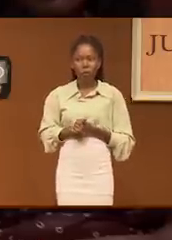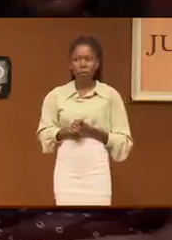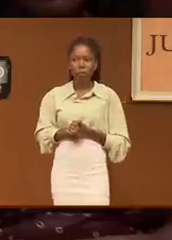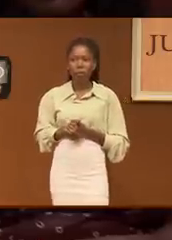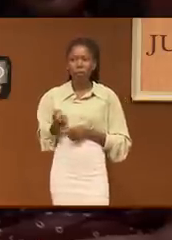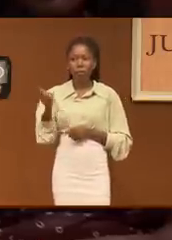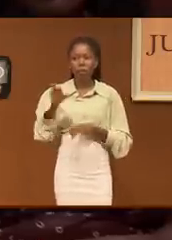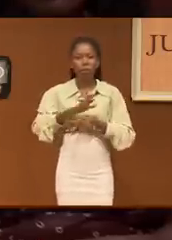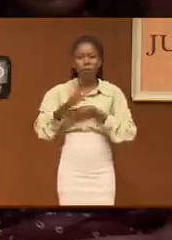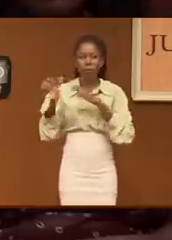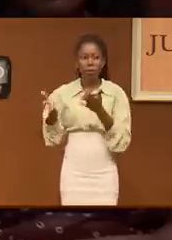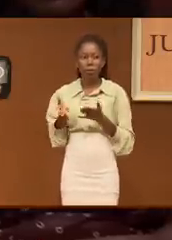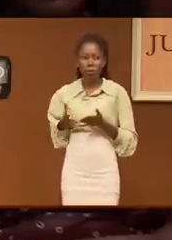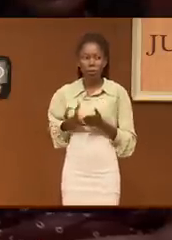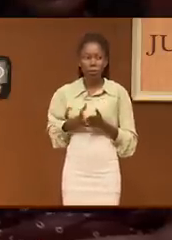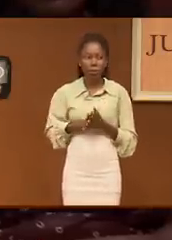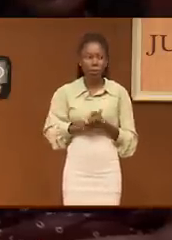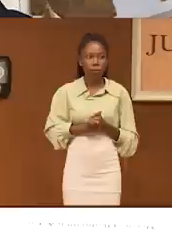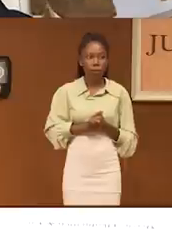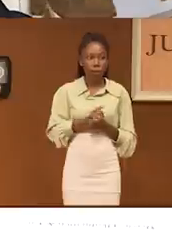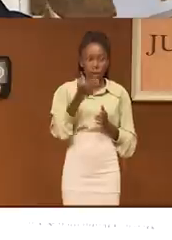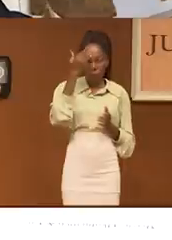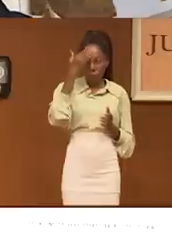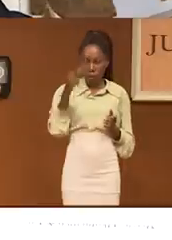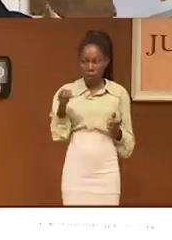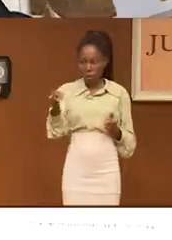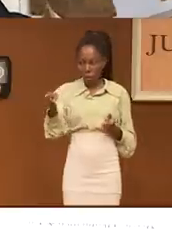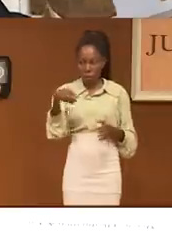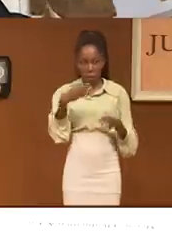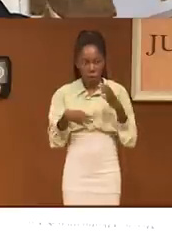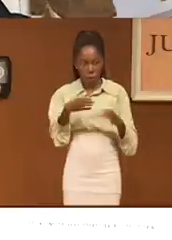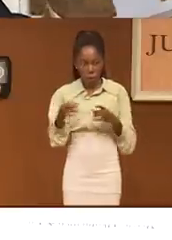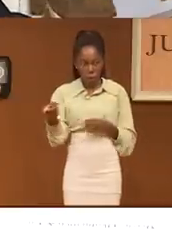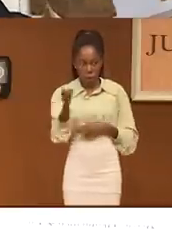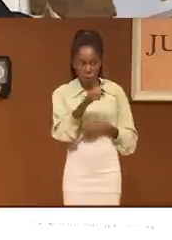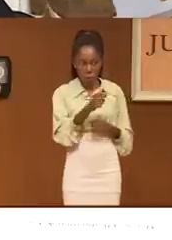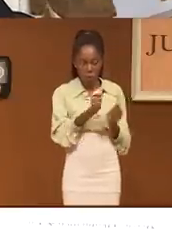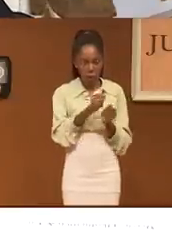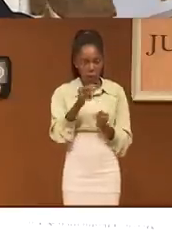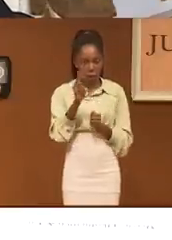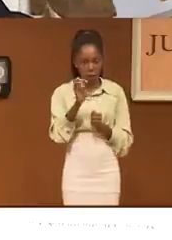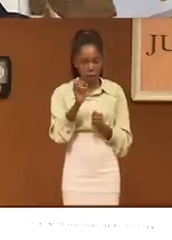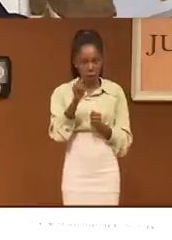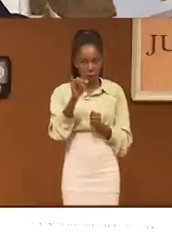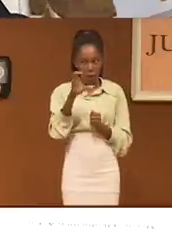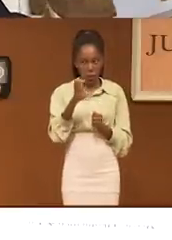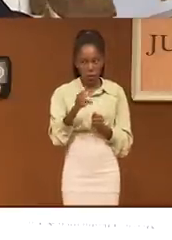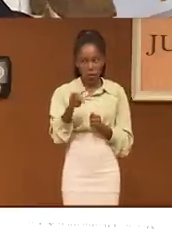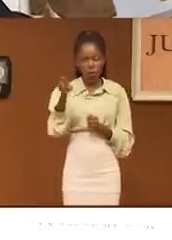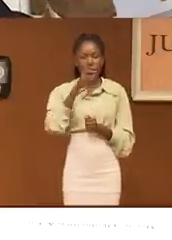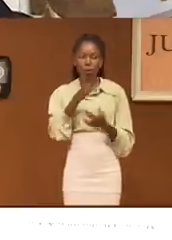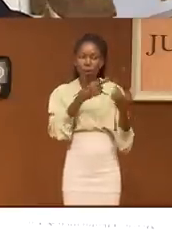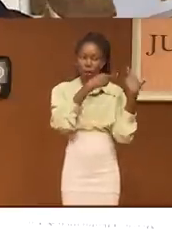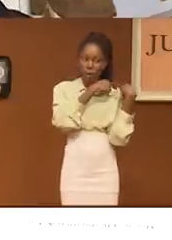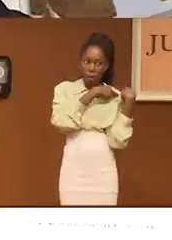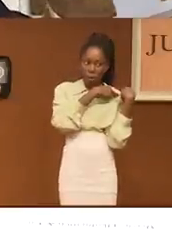No, I'm not the. I will relate it to my husband. No, the minute you decided to come to the court, you are representing him. I can